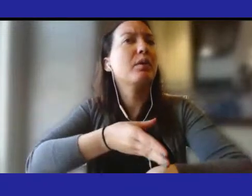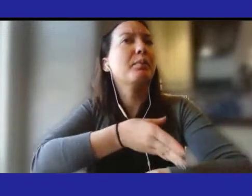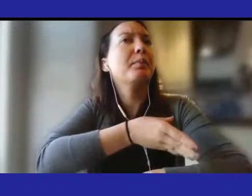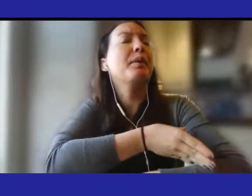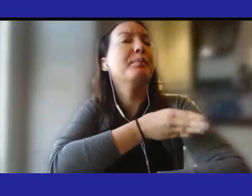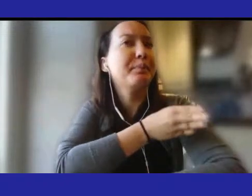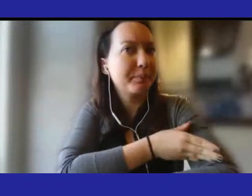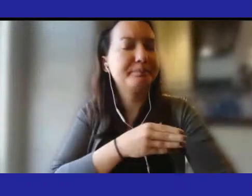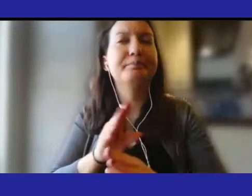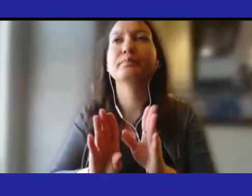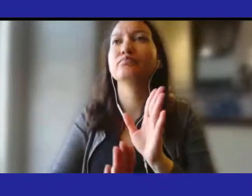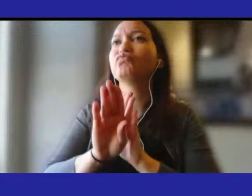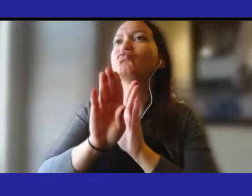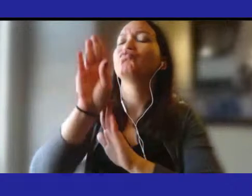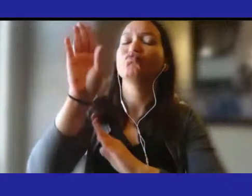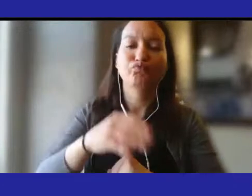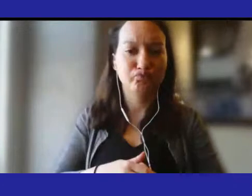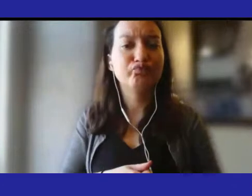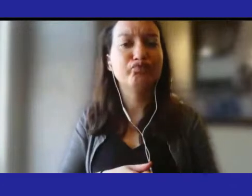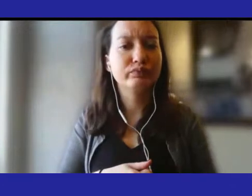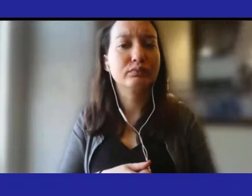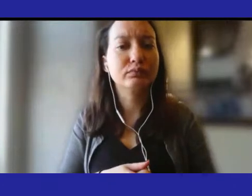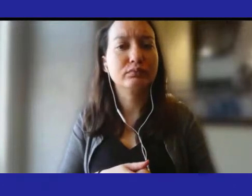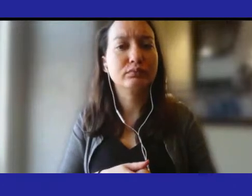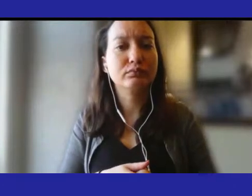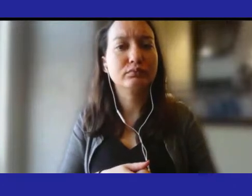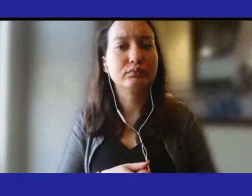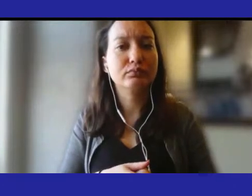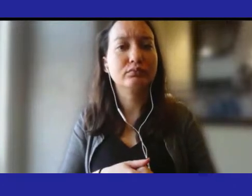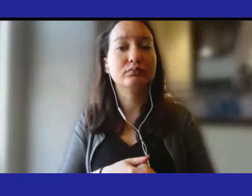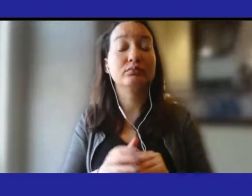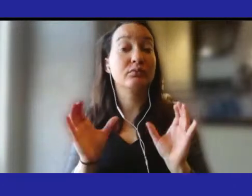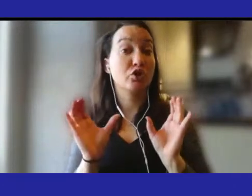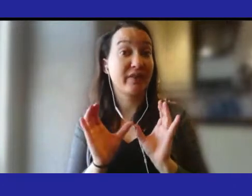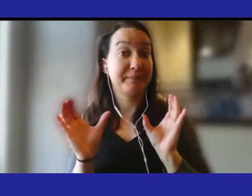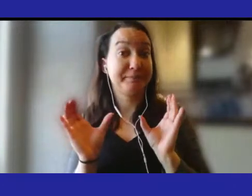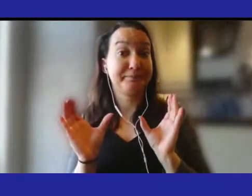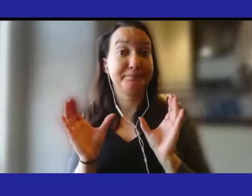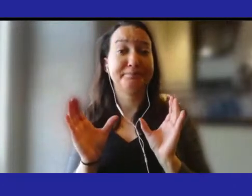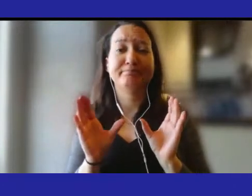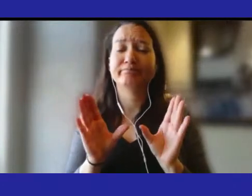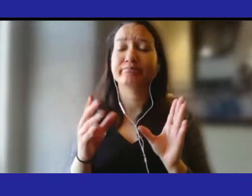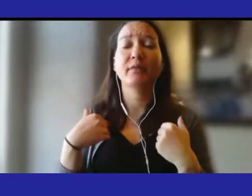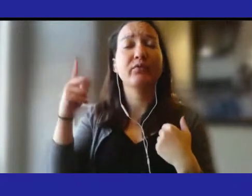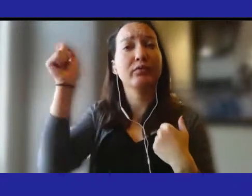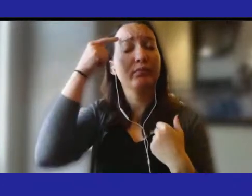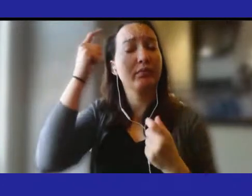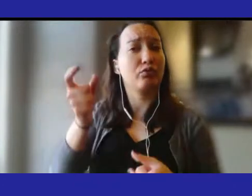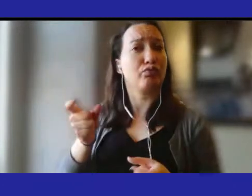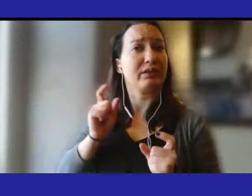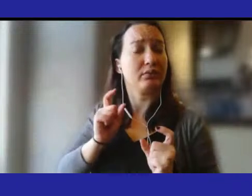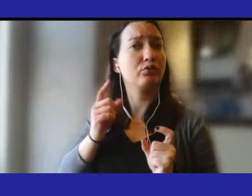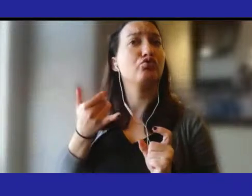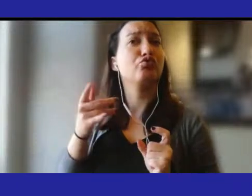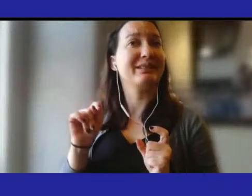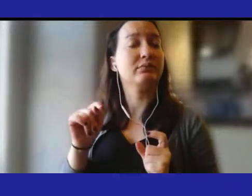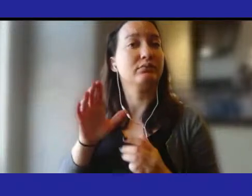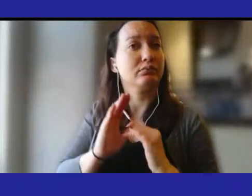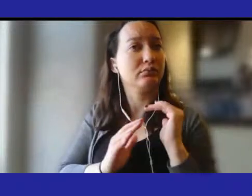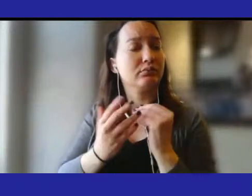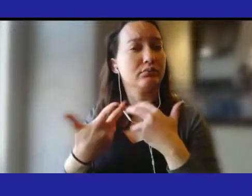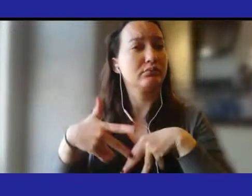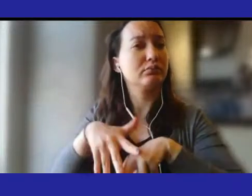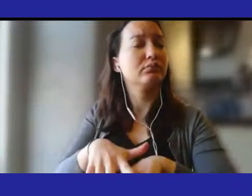their careers. Next slide, please. Certification, we have a grant that allowed us to build and to integrate